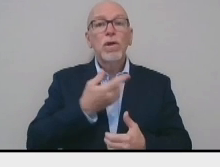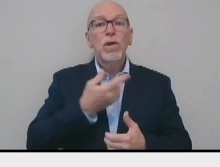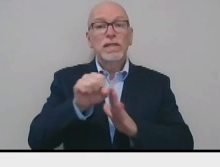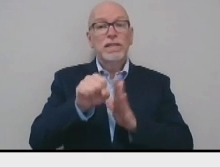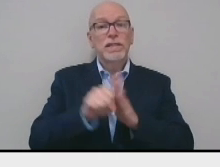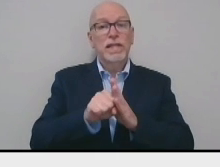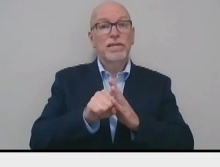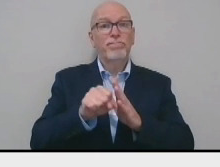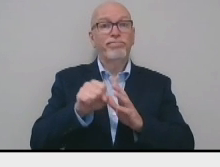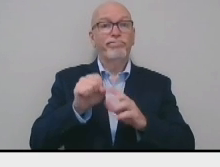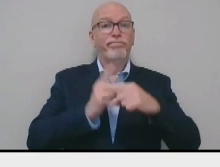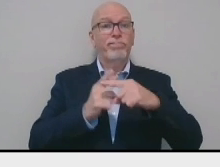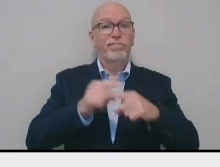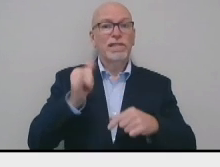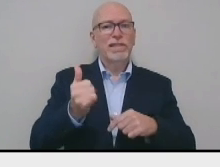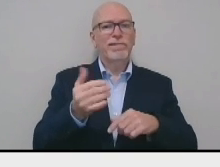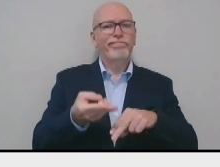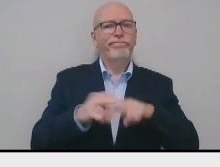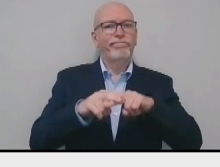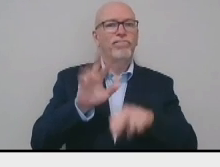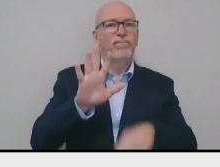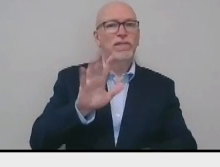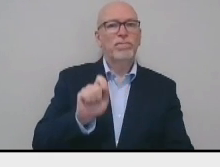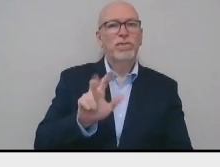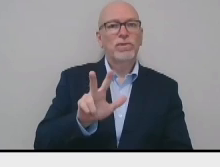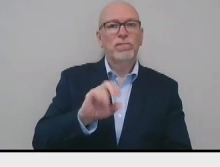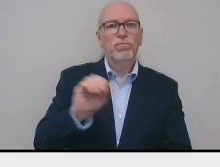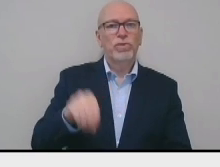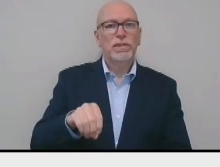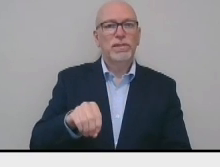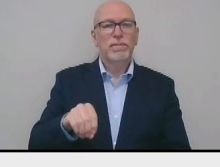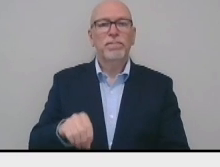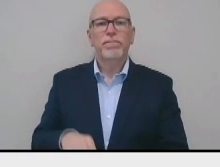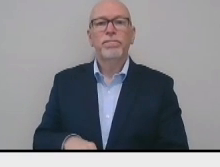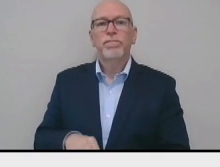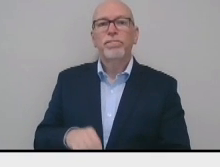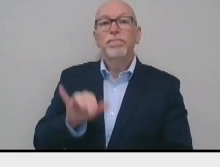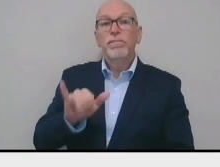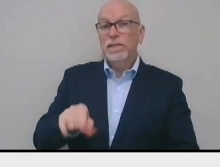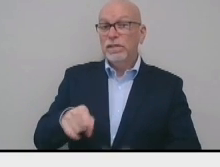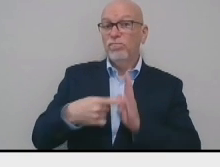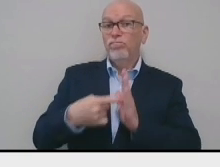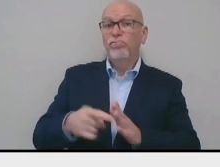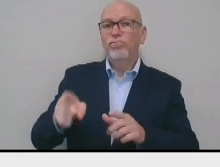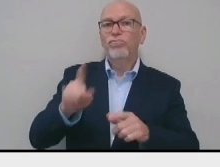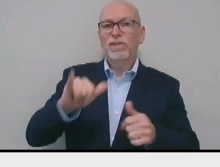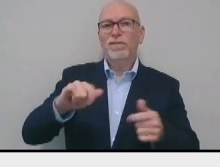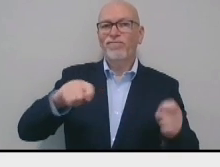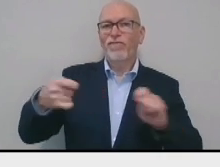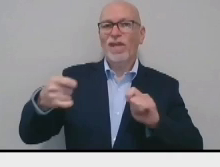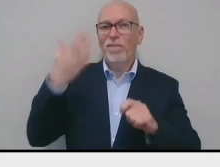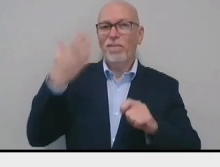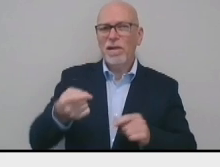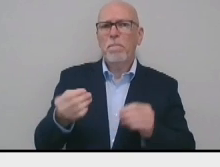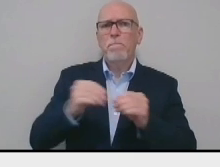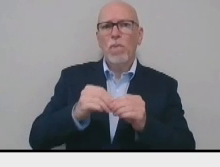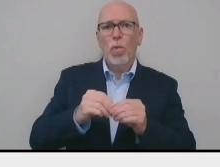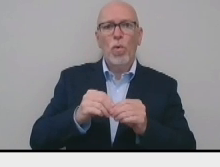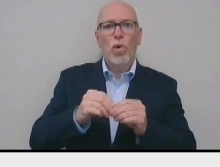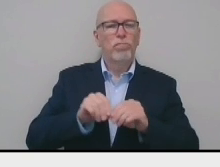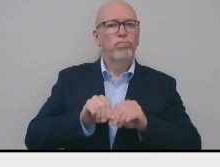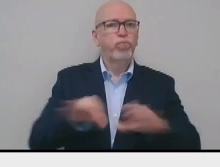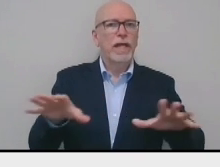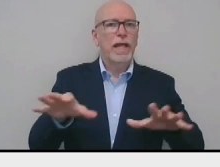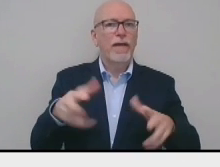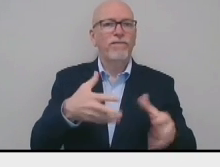also increased to 5.3%. This is a reflection of the variants, which are much more infectious, and a decline